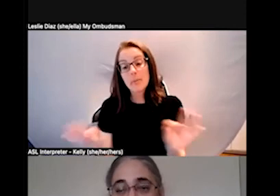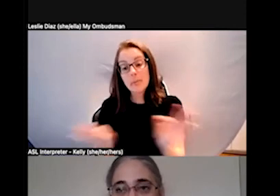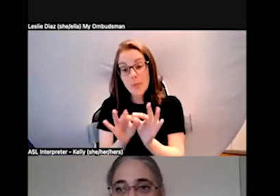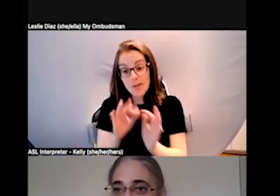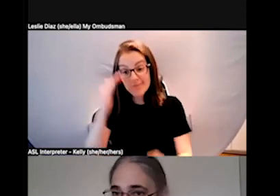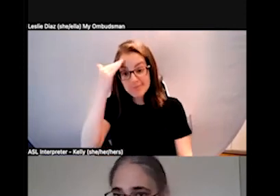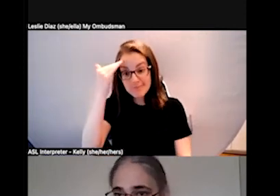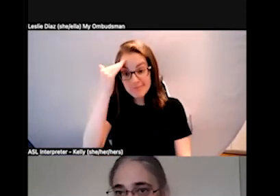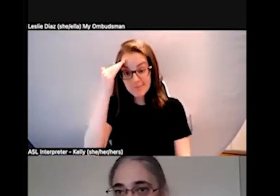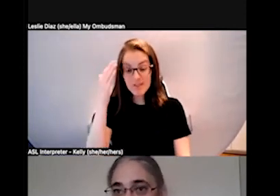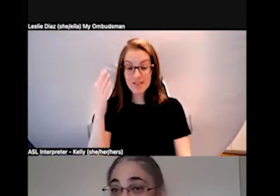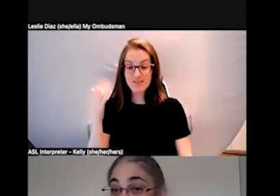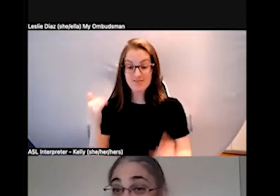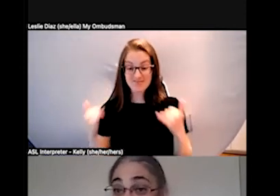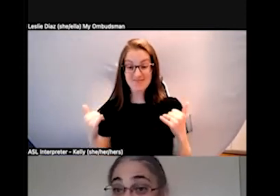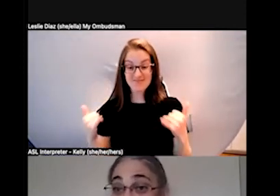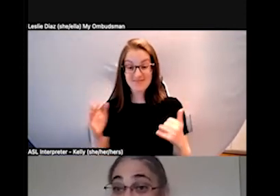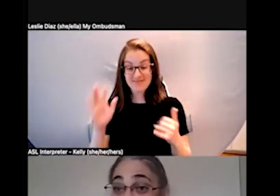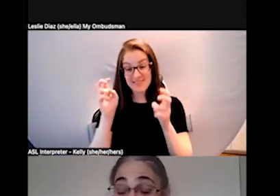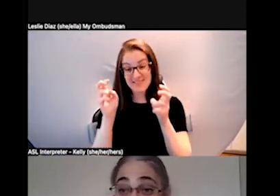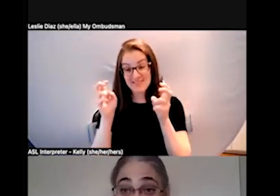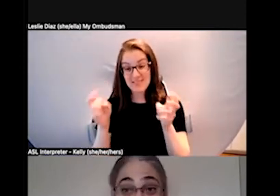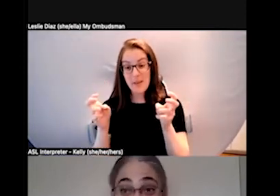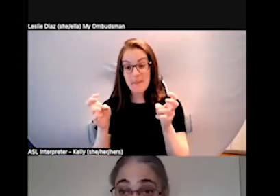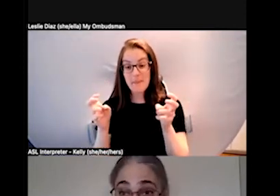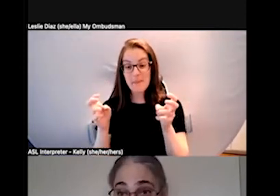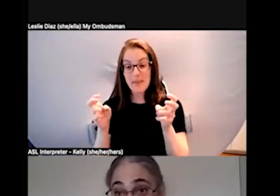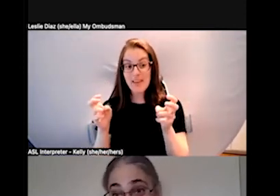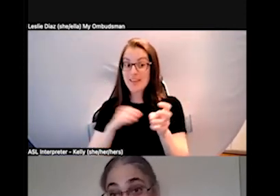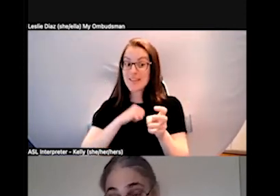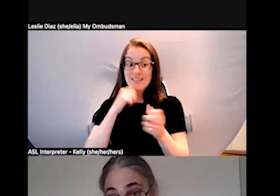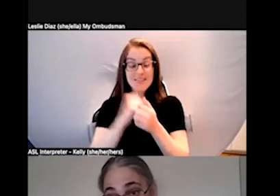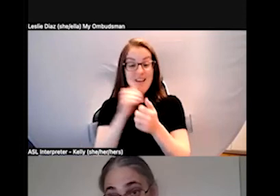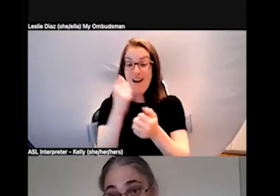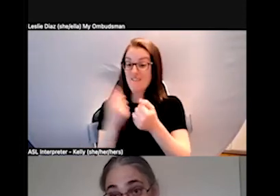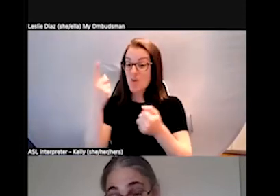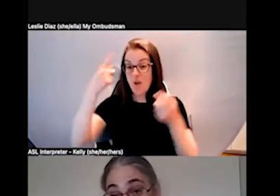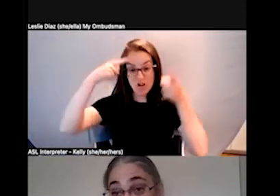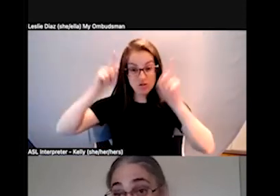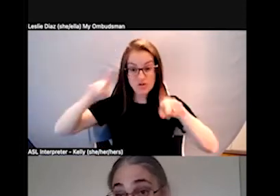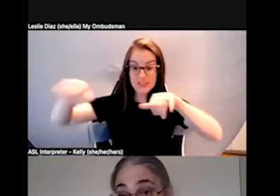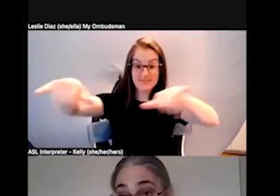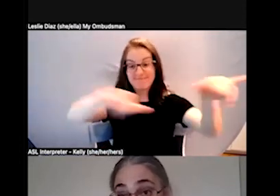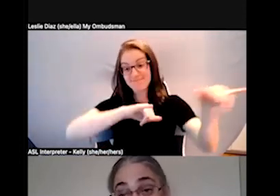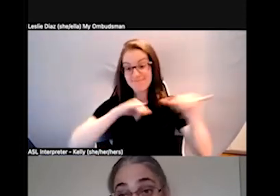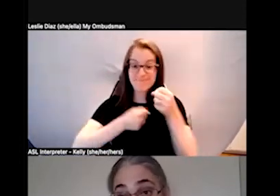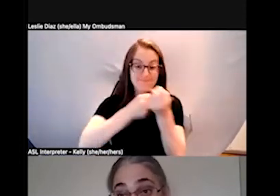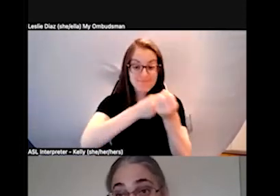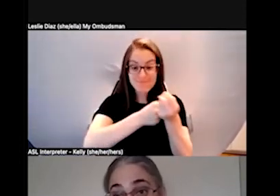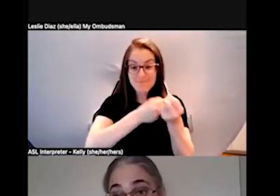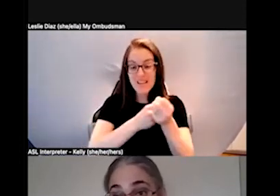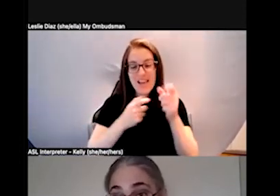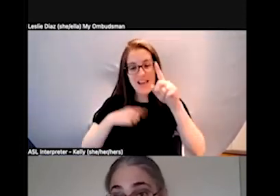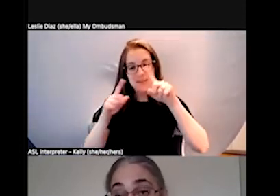is unfortunately not viewed universally in this country, and it's relatively divisive, especially